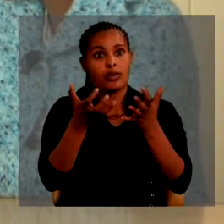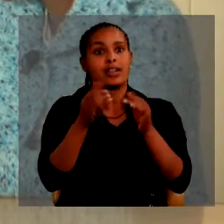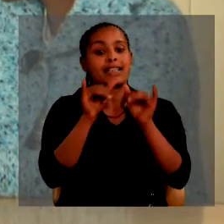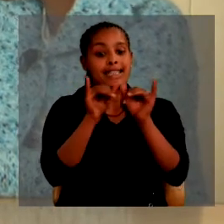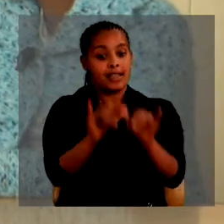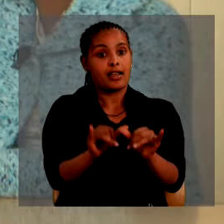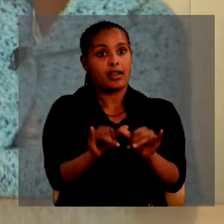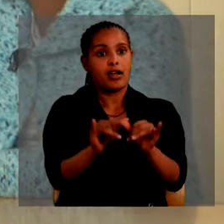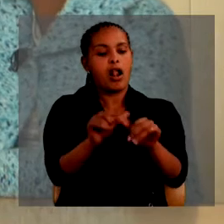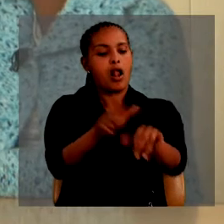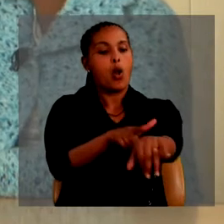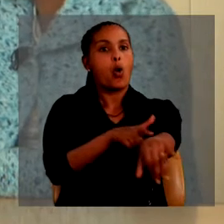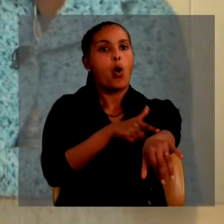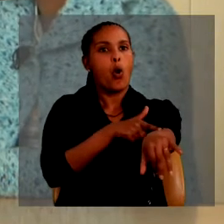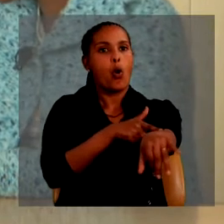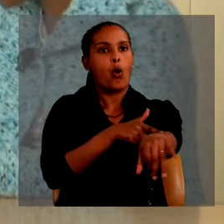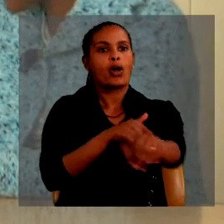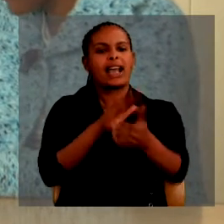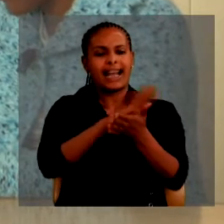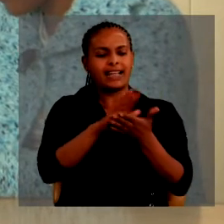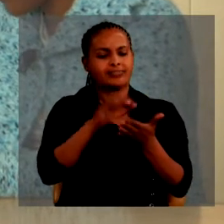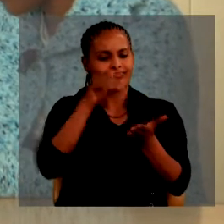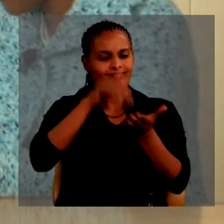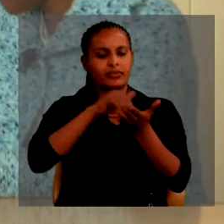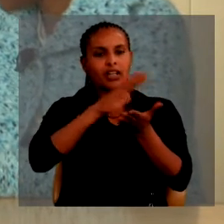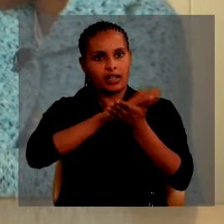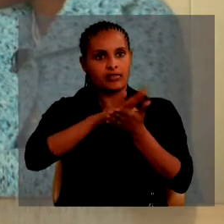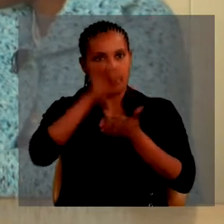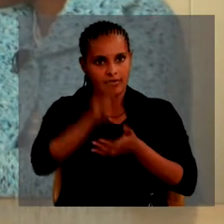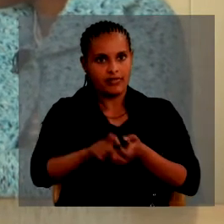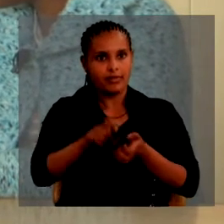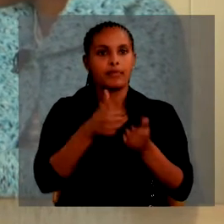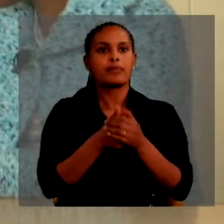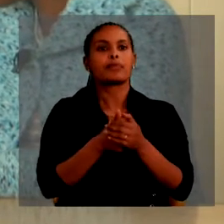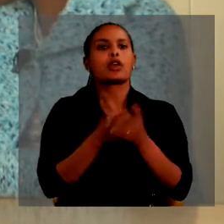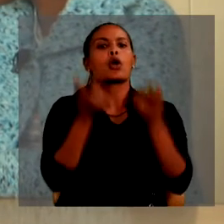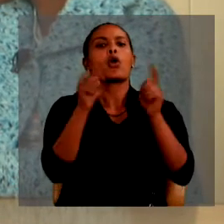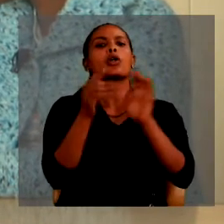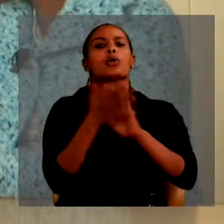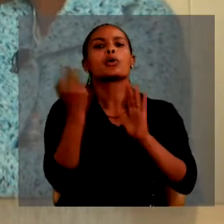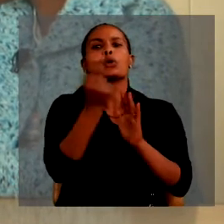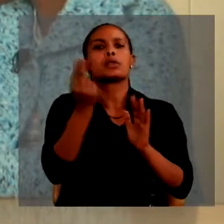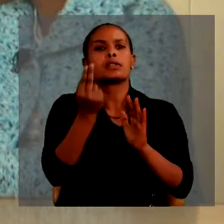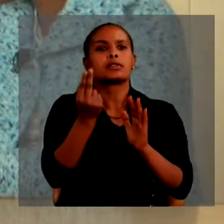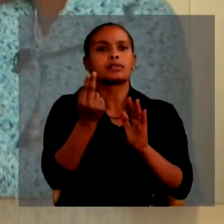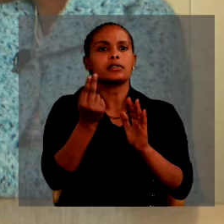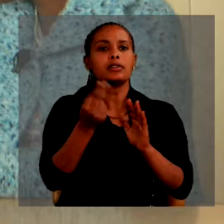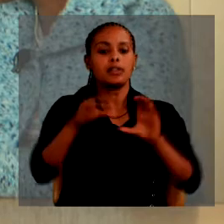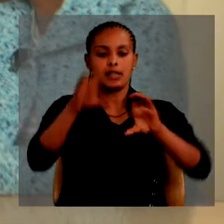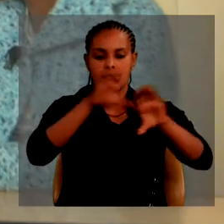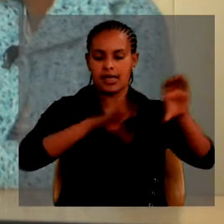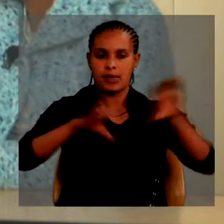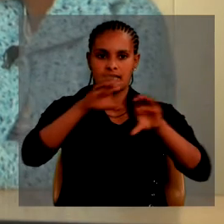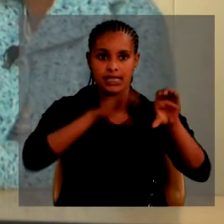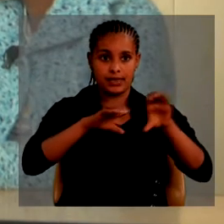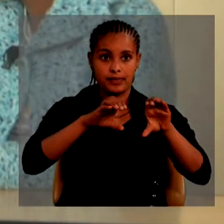stay long clean. So we're using chemistry